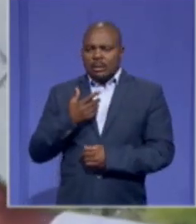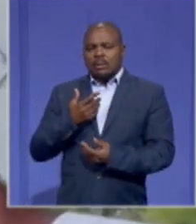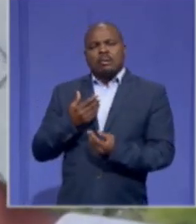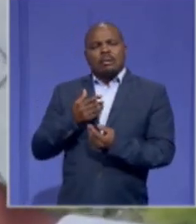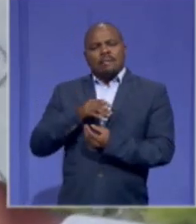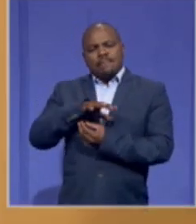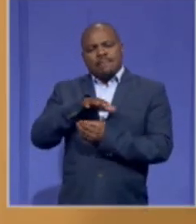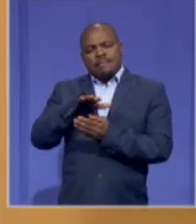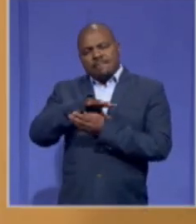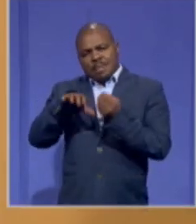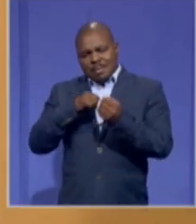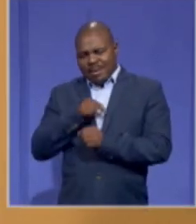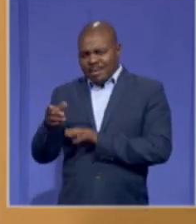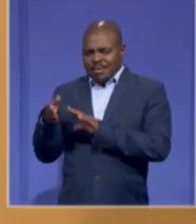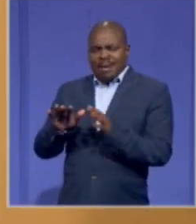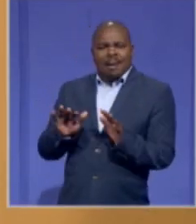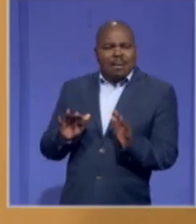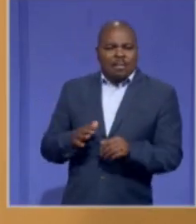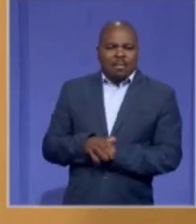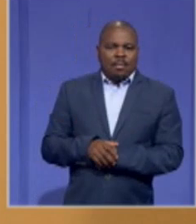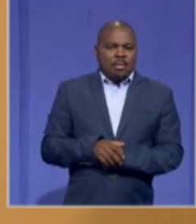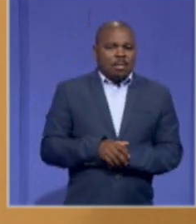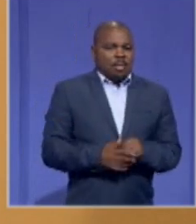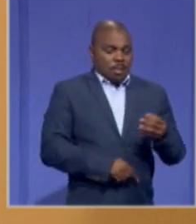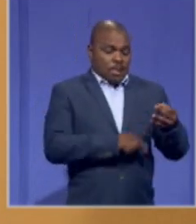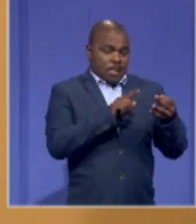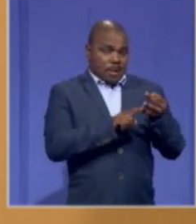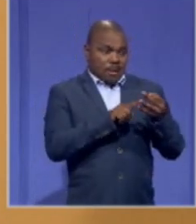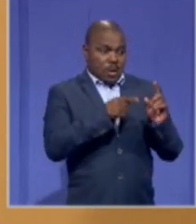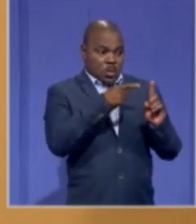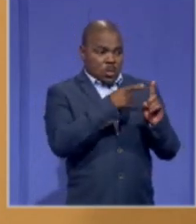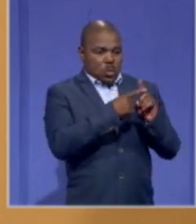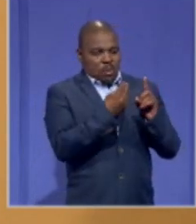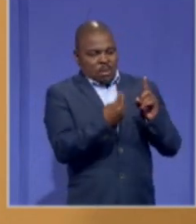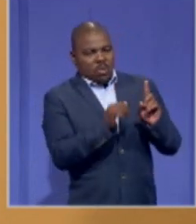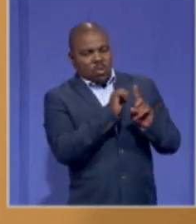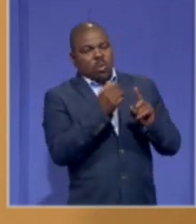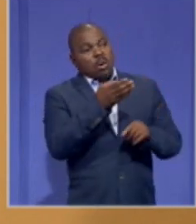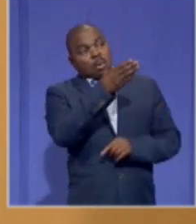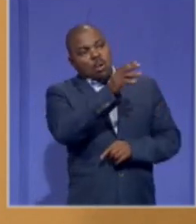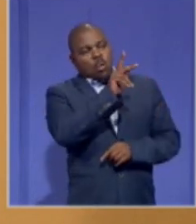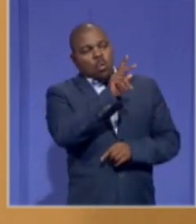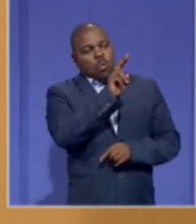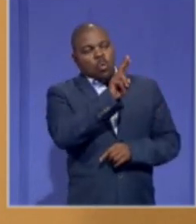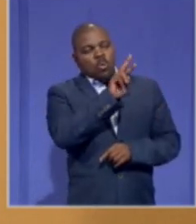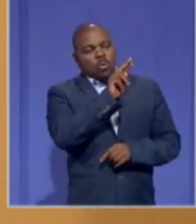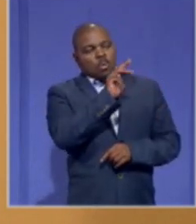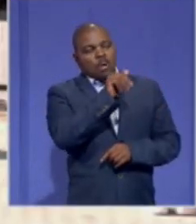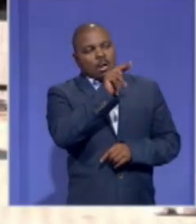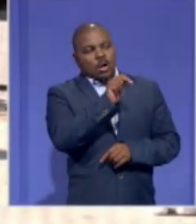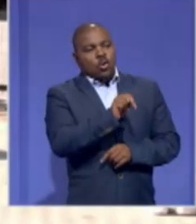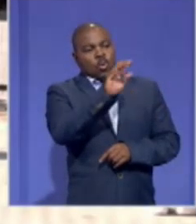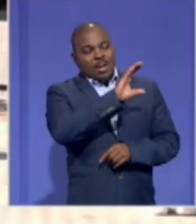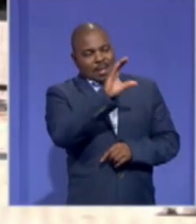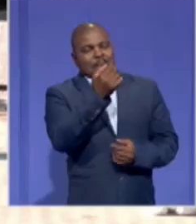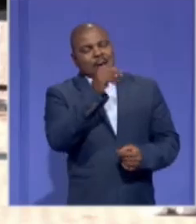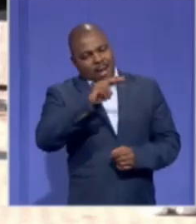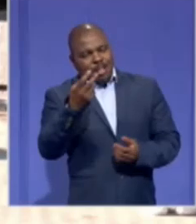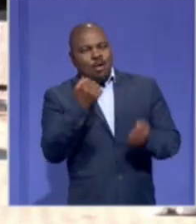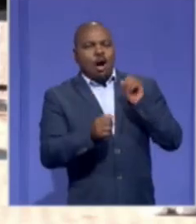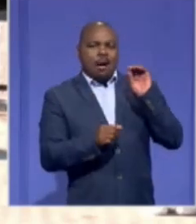rona ke eng. Setshwantsho o se ka kgetsi gape ya polao ya ngwana wa gagwe kwa Kuruman kwa Northern Cape. Zebulon